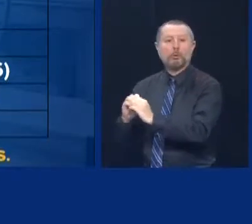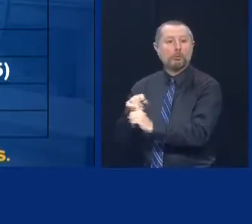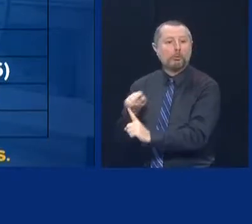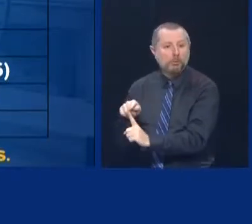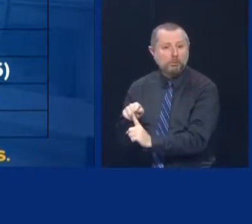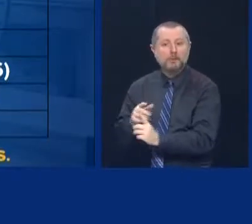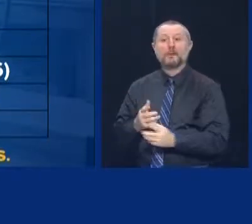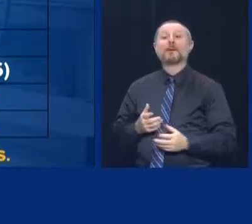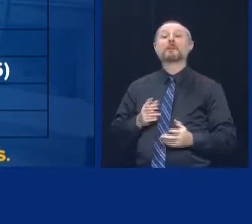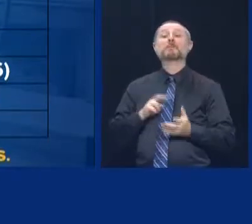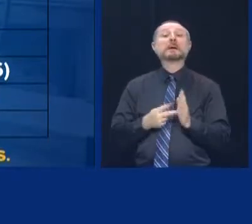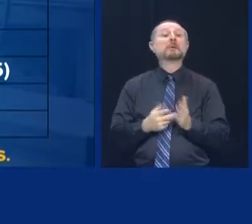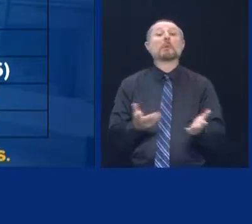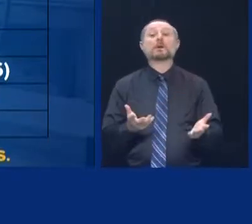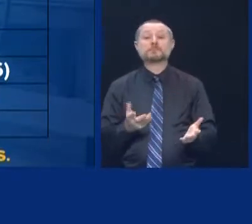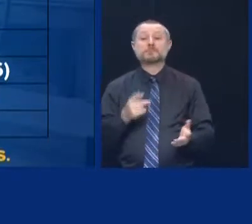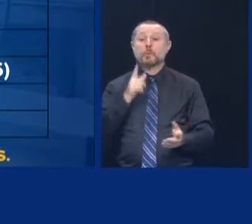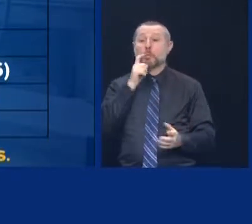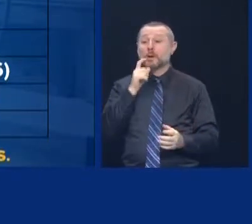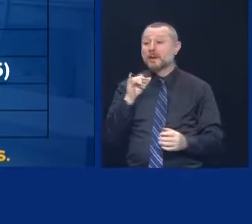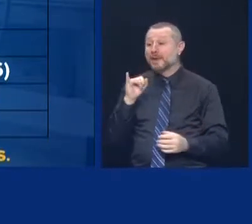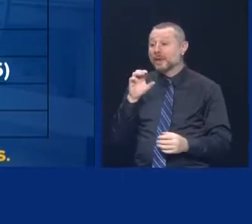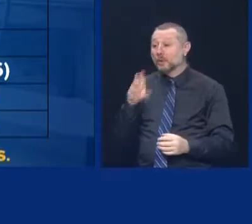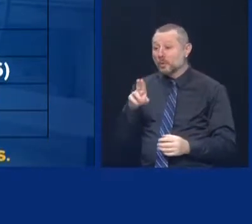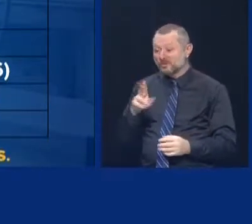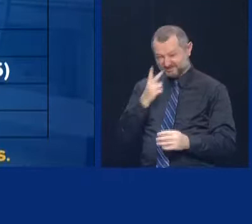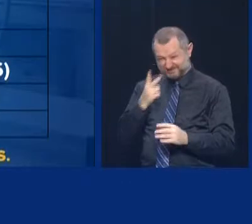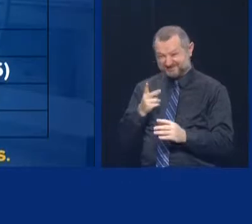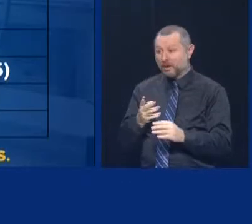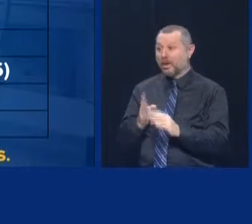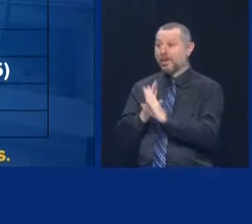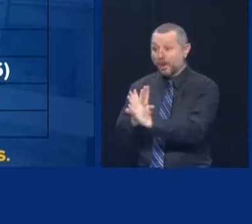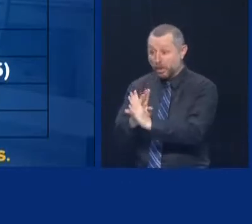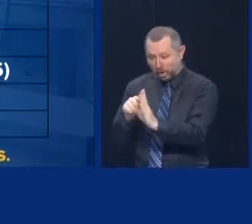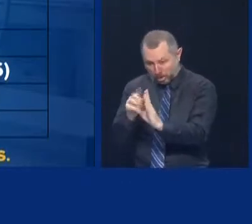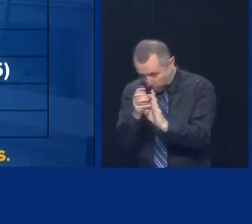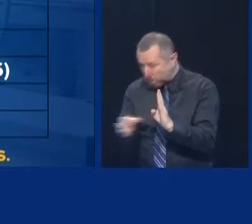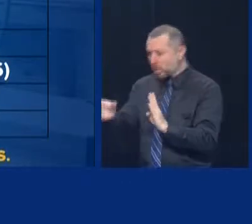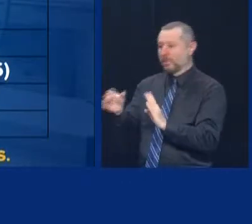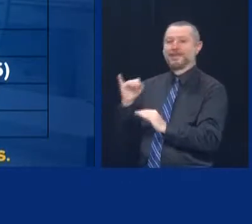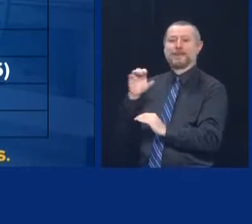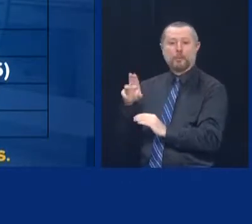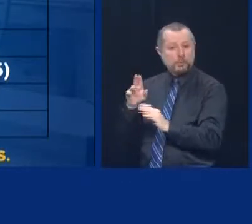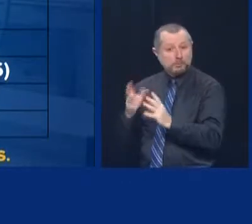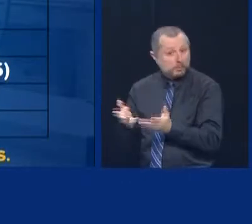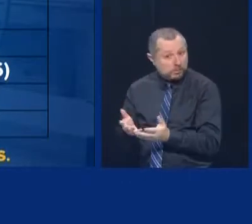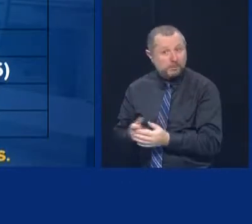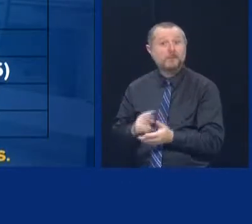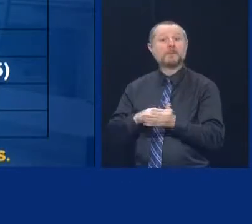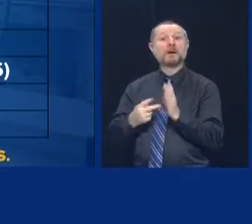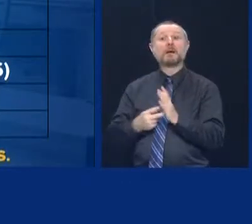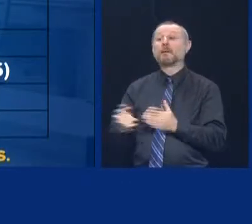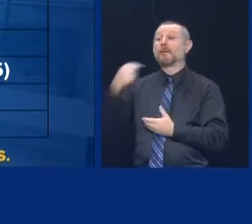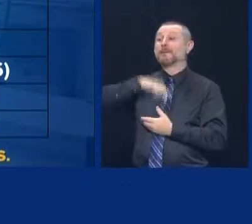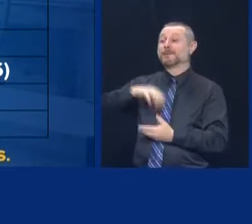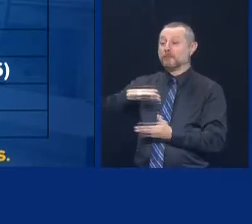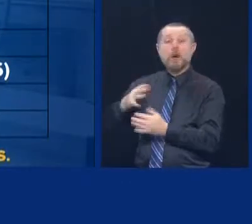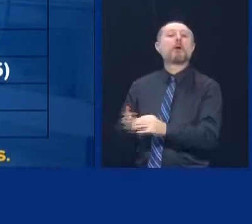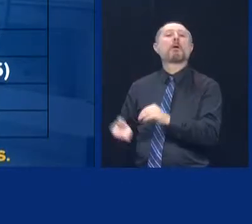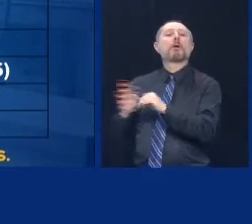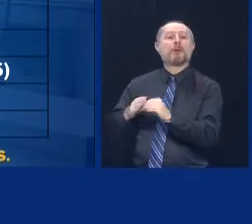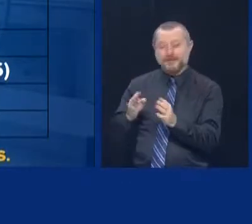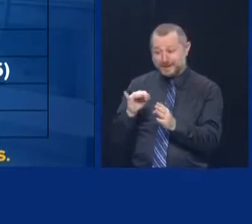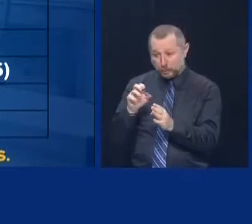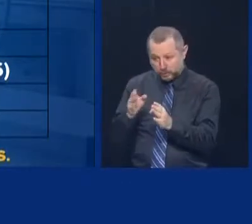care unit number go up. That means you're going to see the intubation number go up. That means you're going to